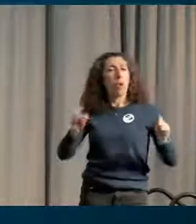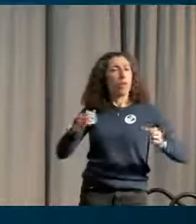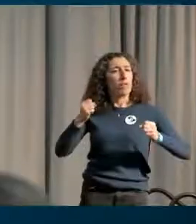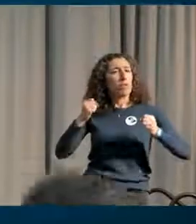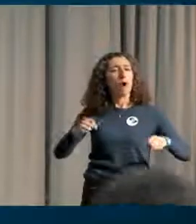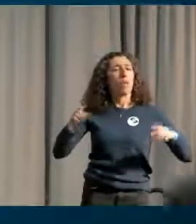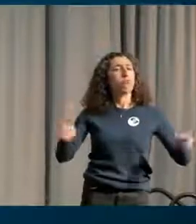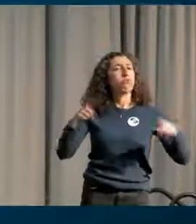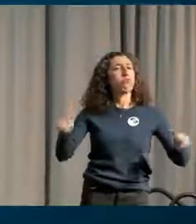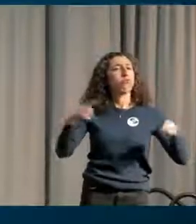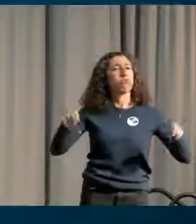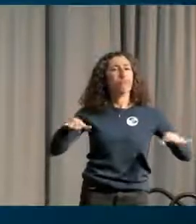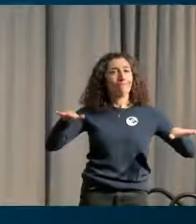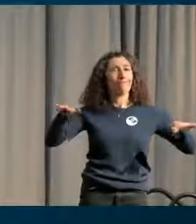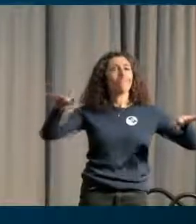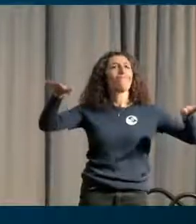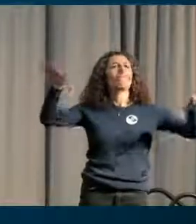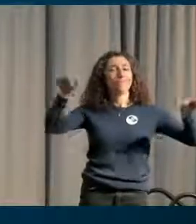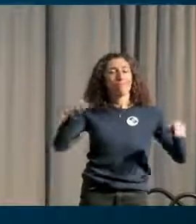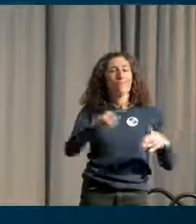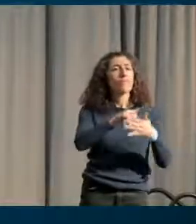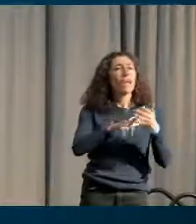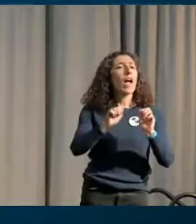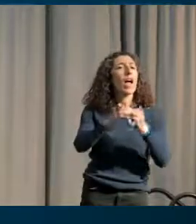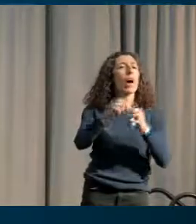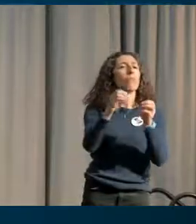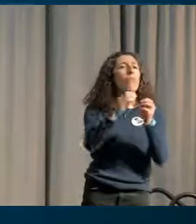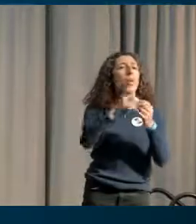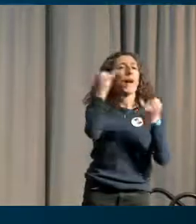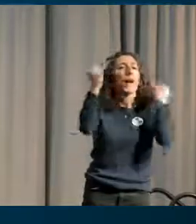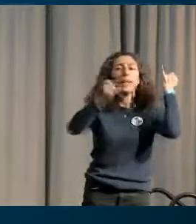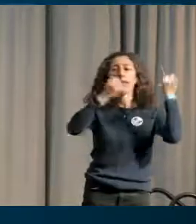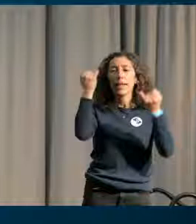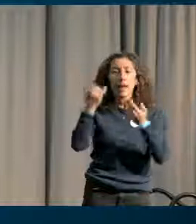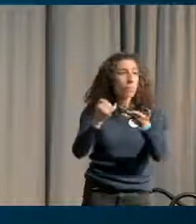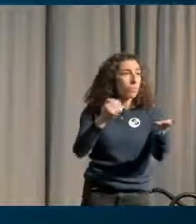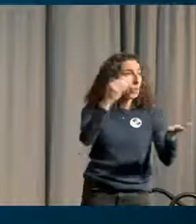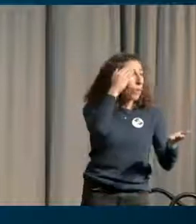going to talk a little bit about propellers today. Any other idea? Yes.